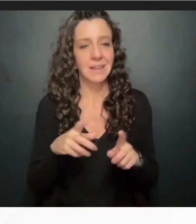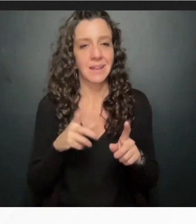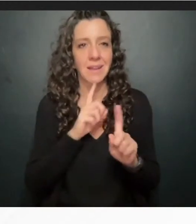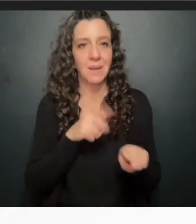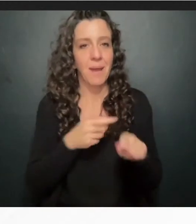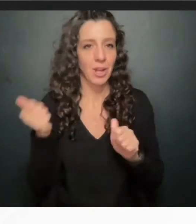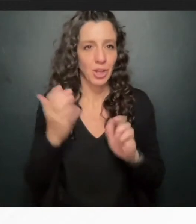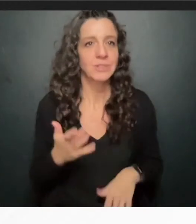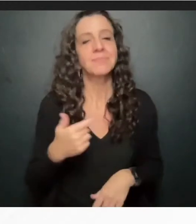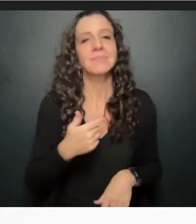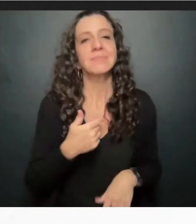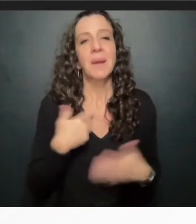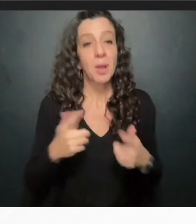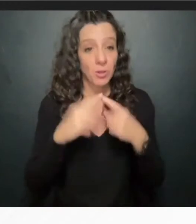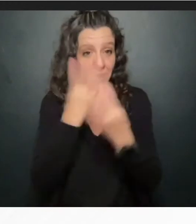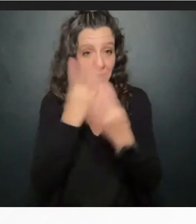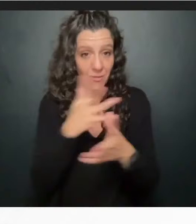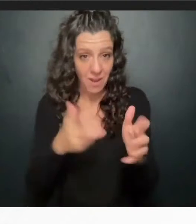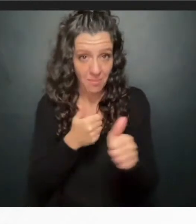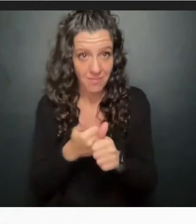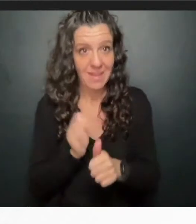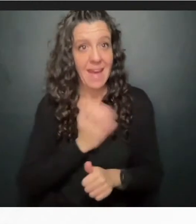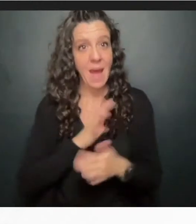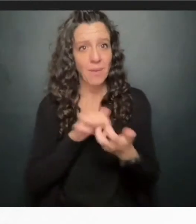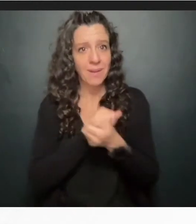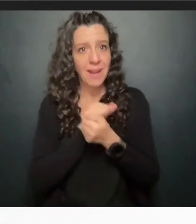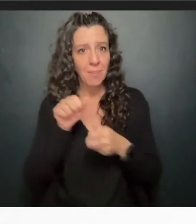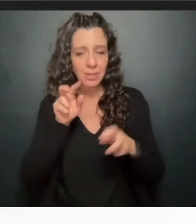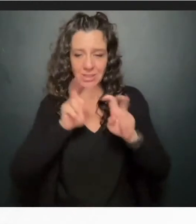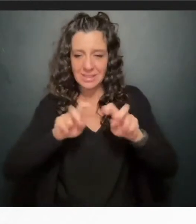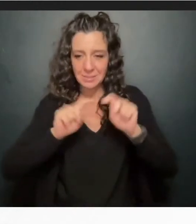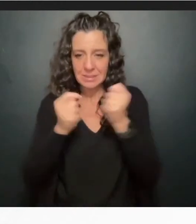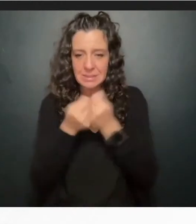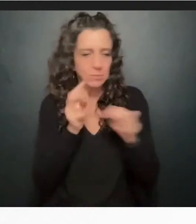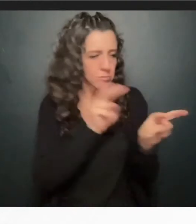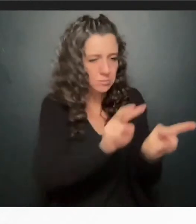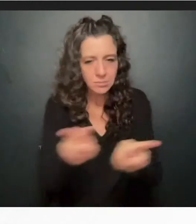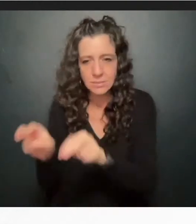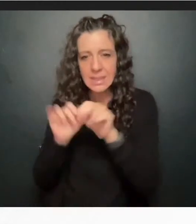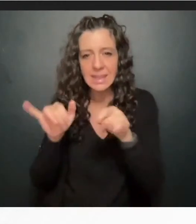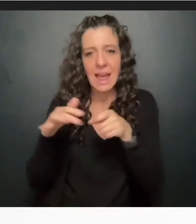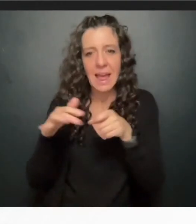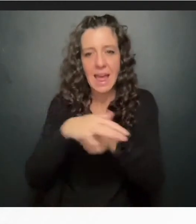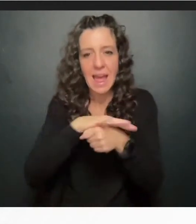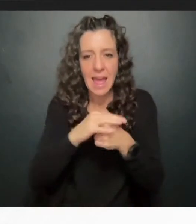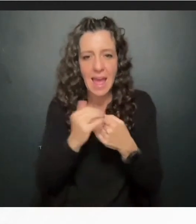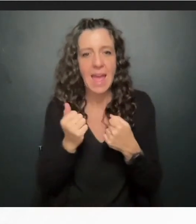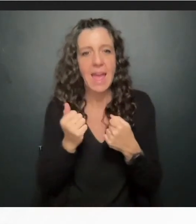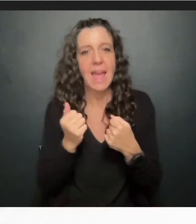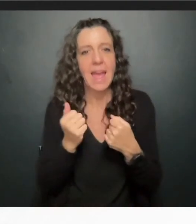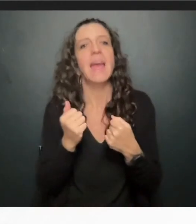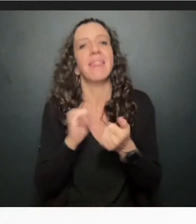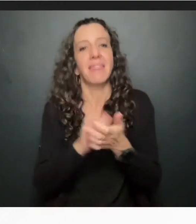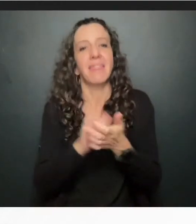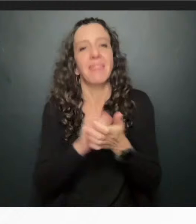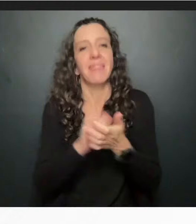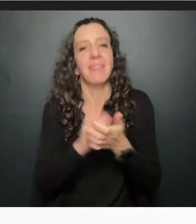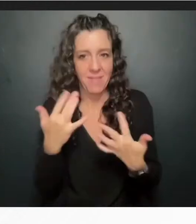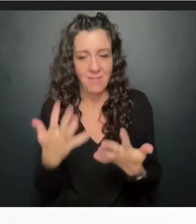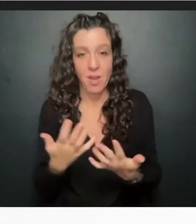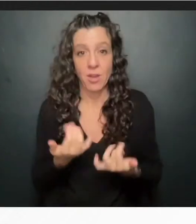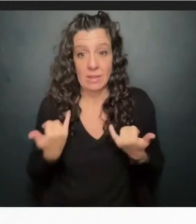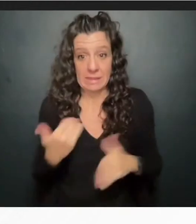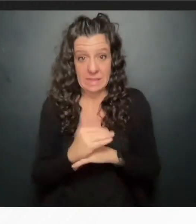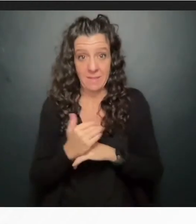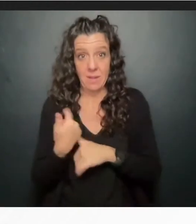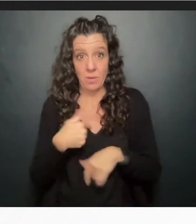assessment teams have continued their detailed inspections throughout the fire-affected areas. As of this evening, the Franklin Fire has